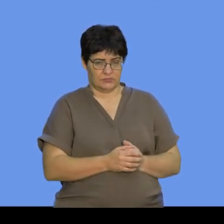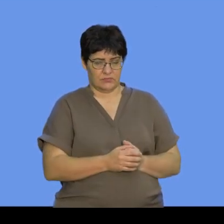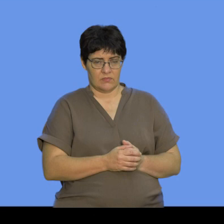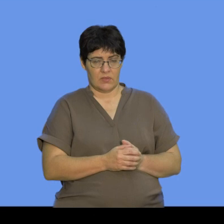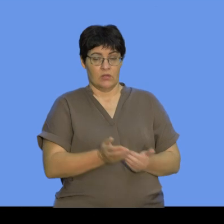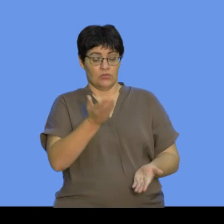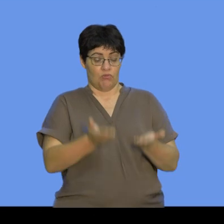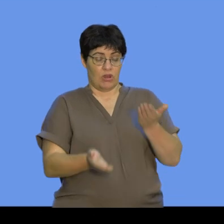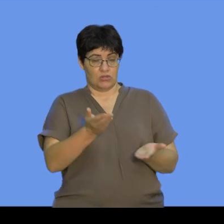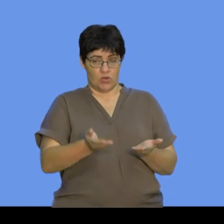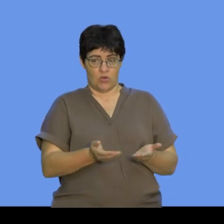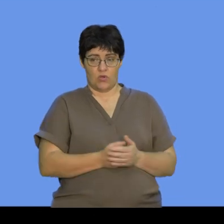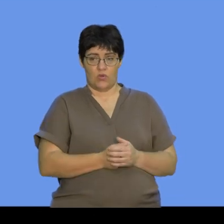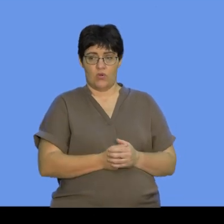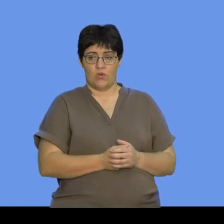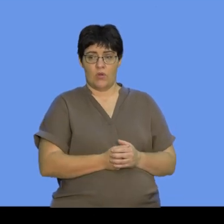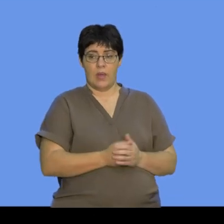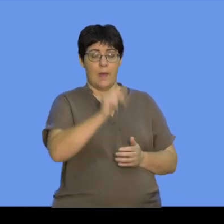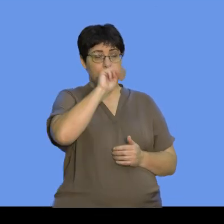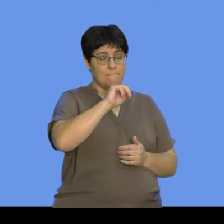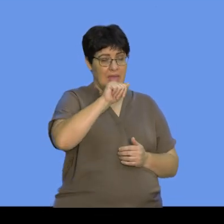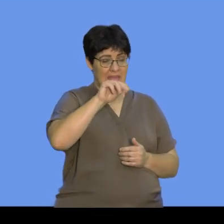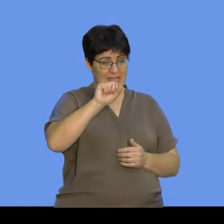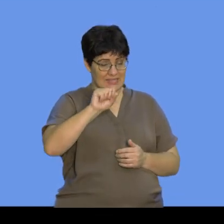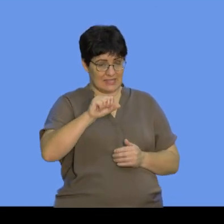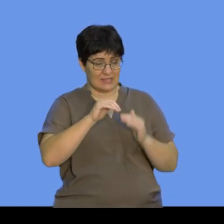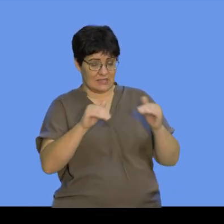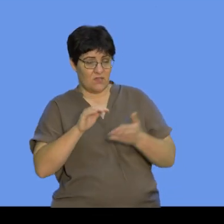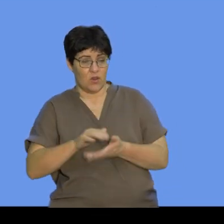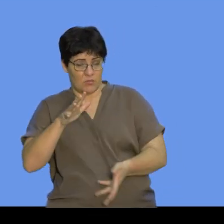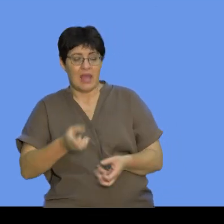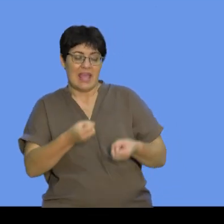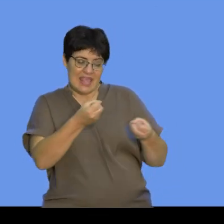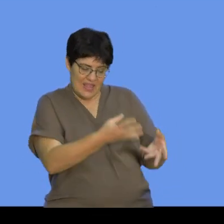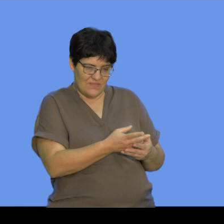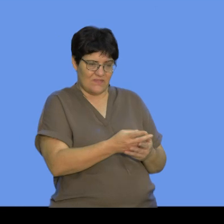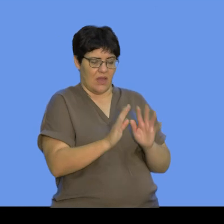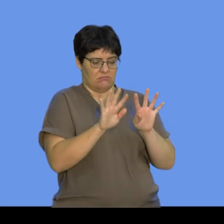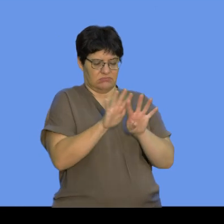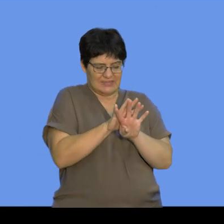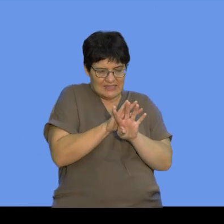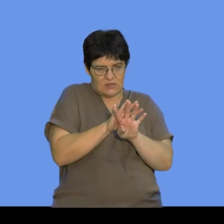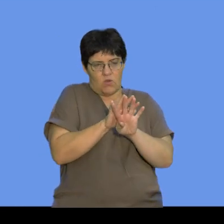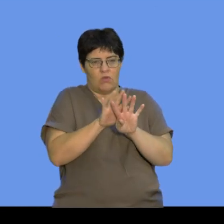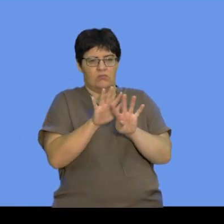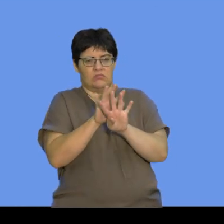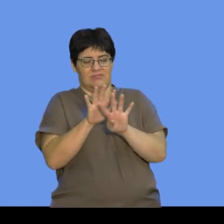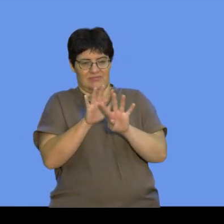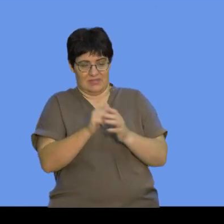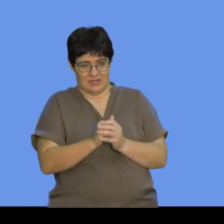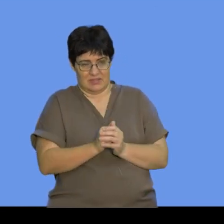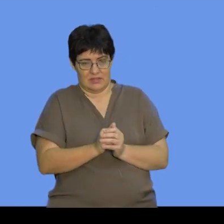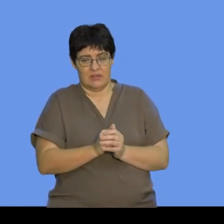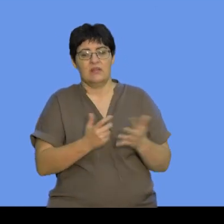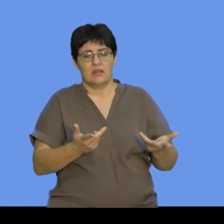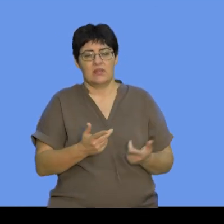of mass to volume of a material actually gives us the density of that material. And density appeals a lot, or I